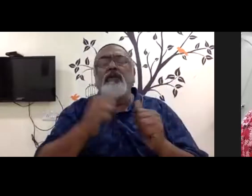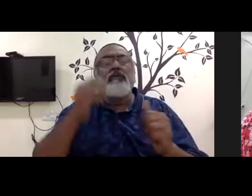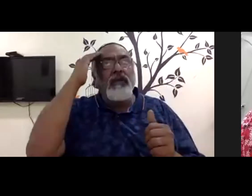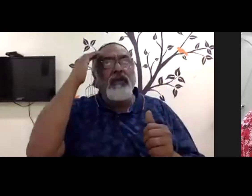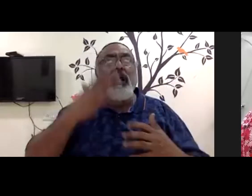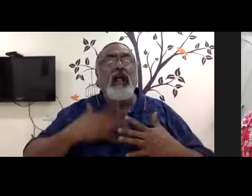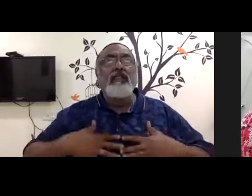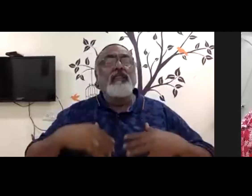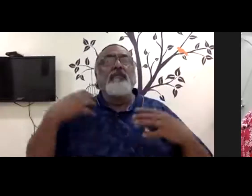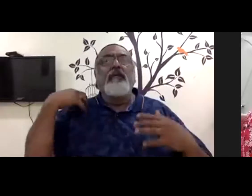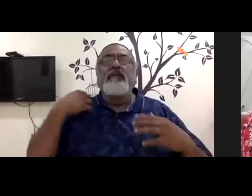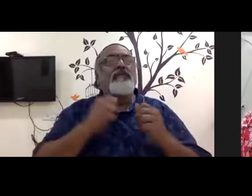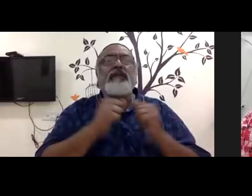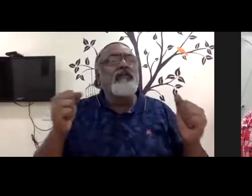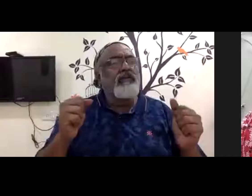we cannot actually,